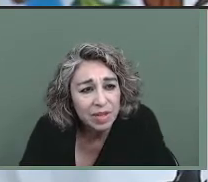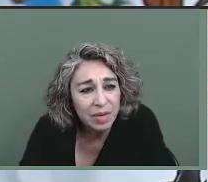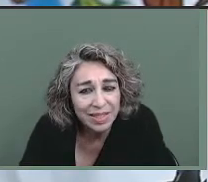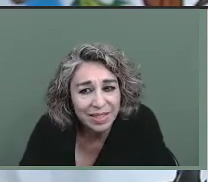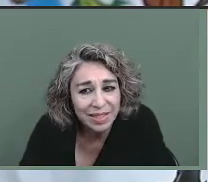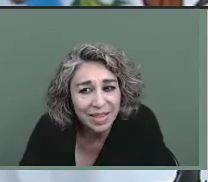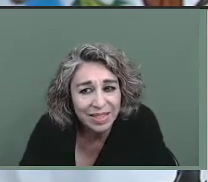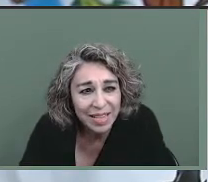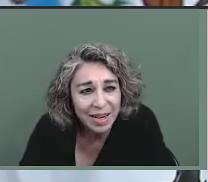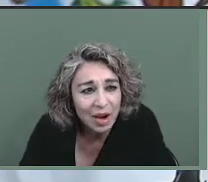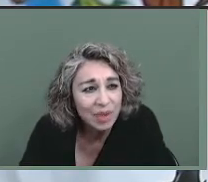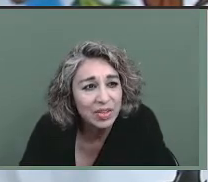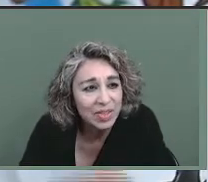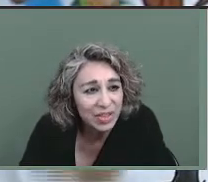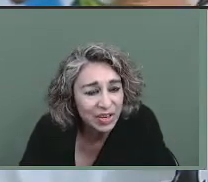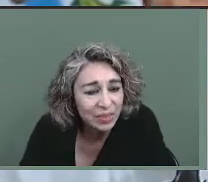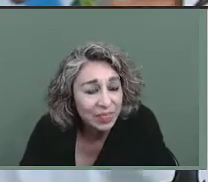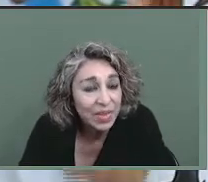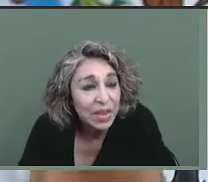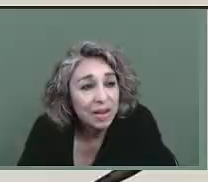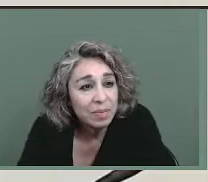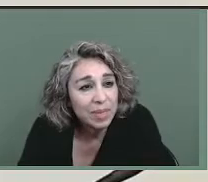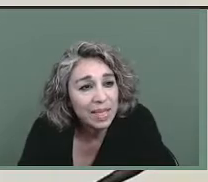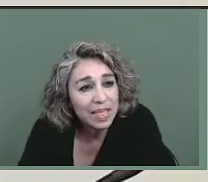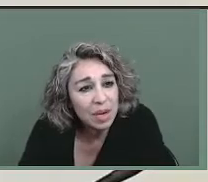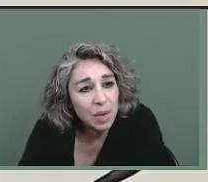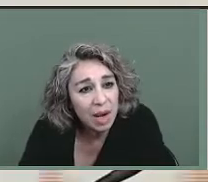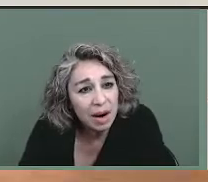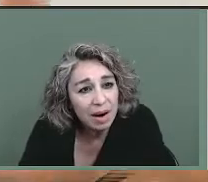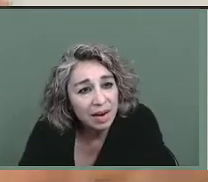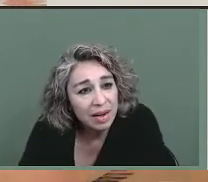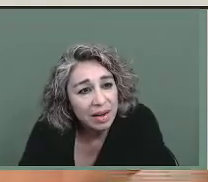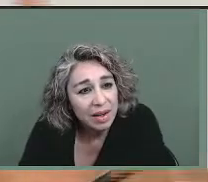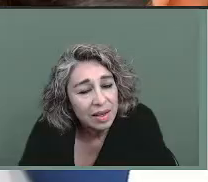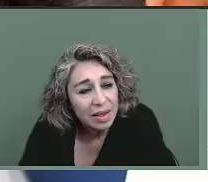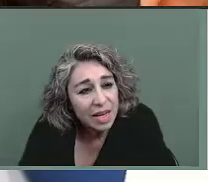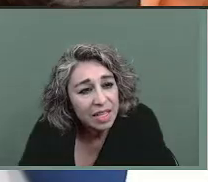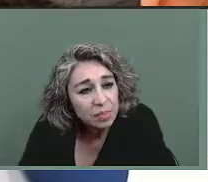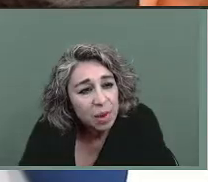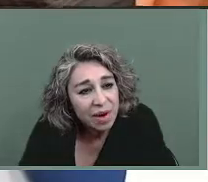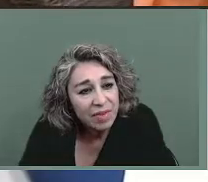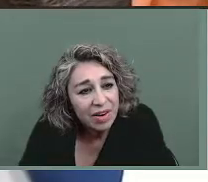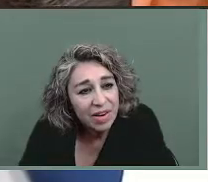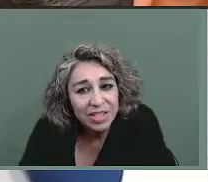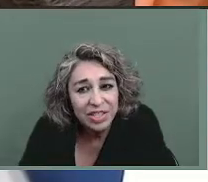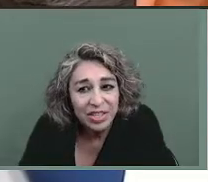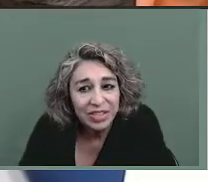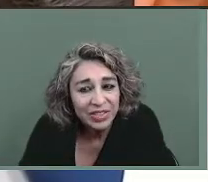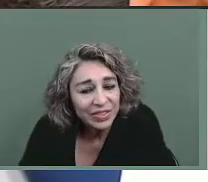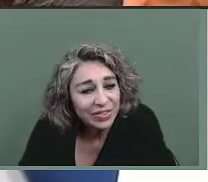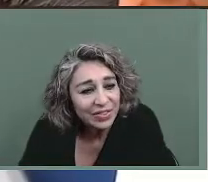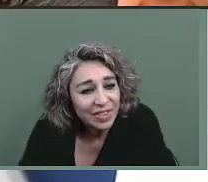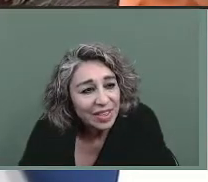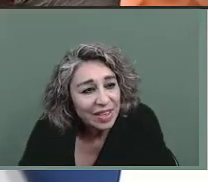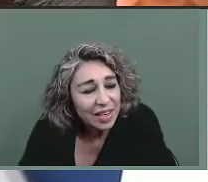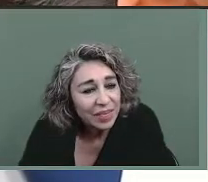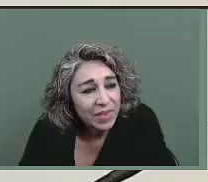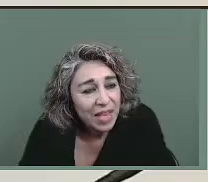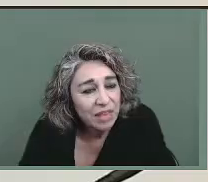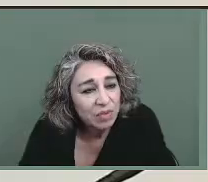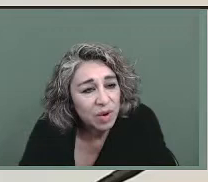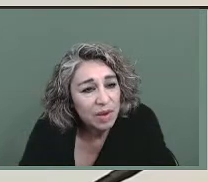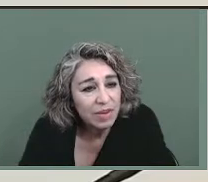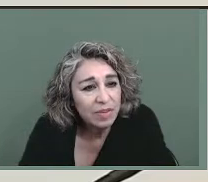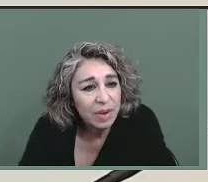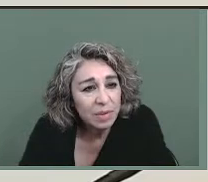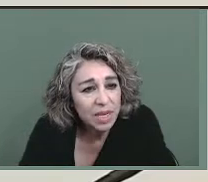abuse. They stay longer than they should. But that's how we are. It's part of our culture.